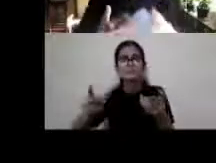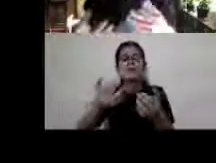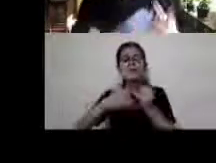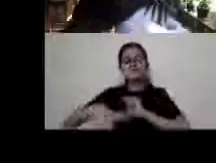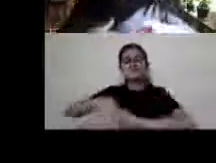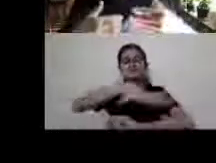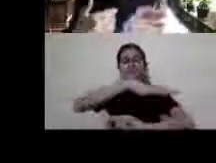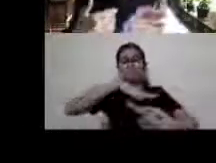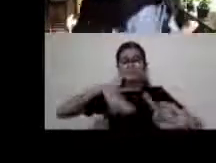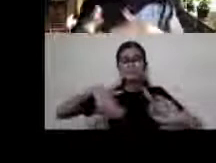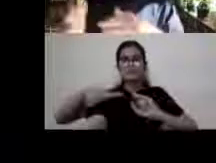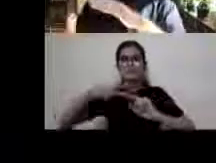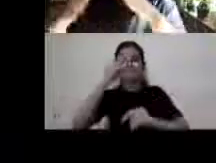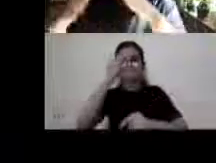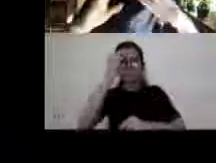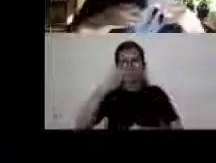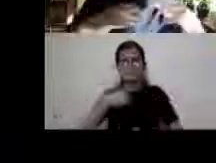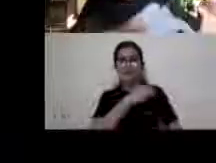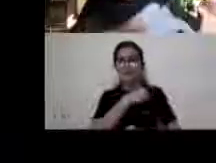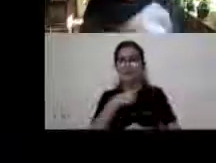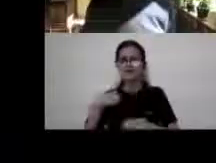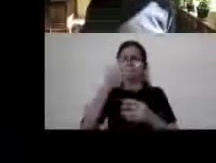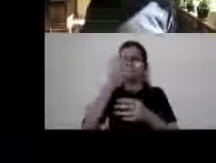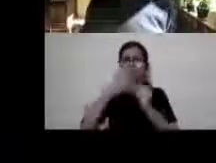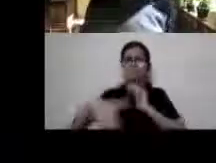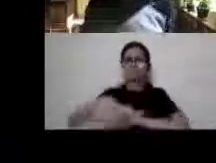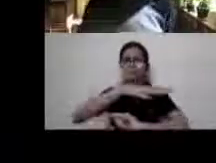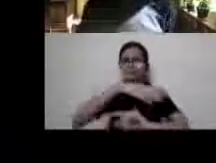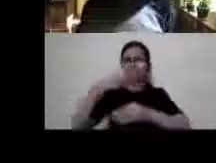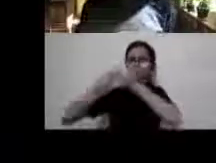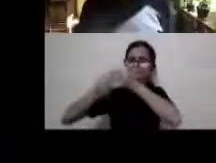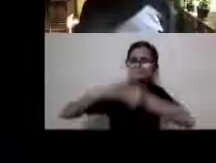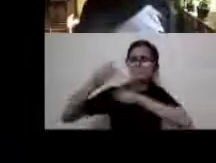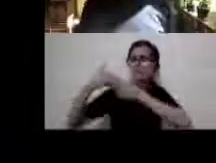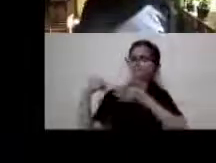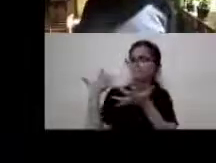society has developed over the centuries.